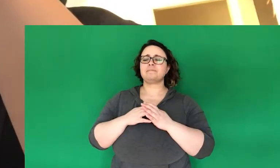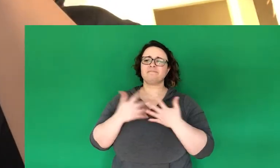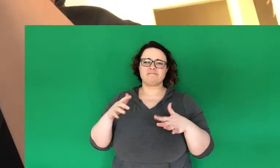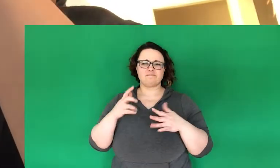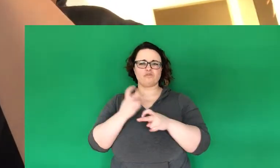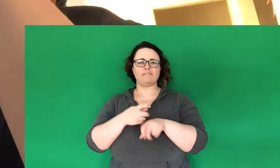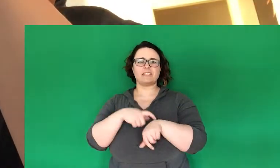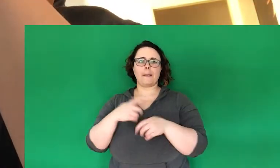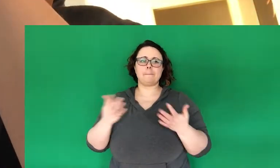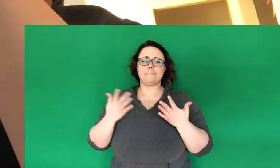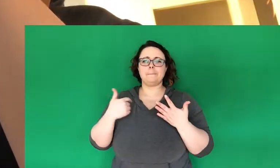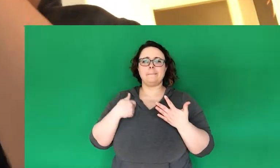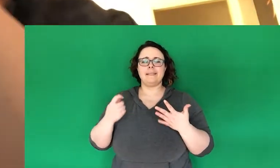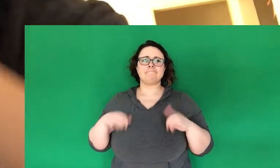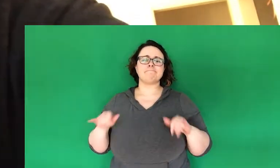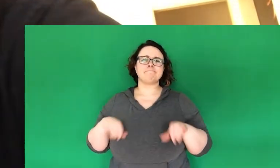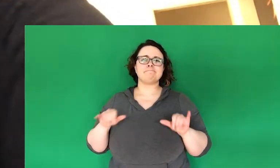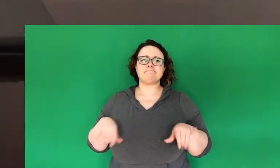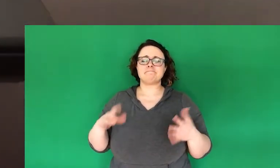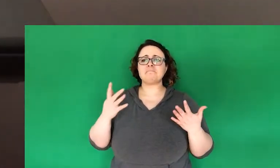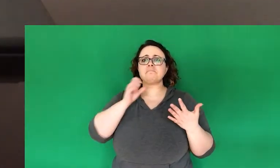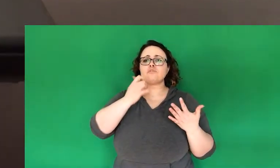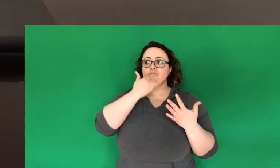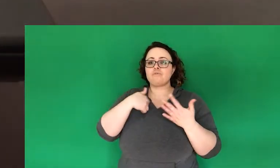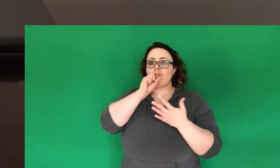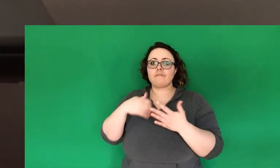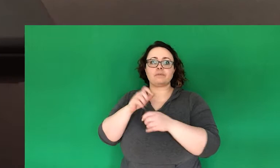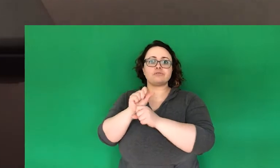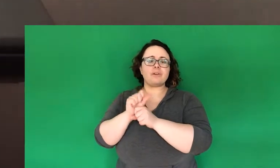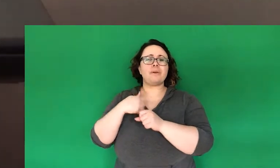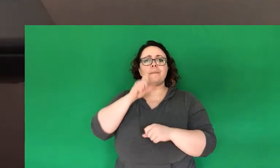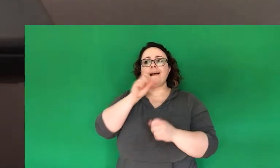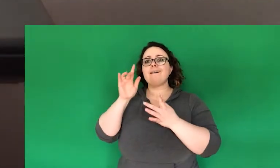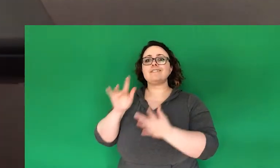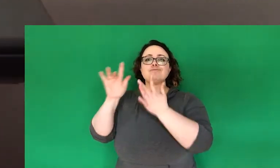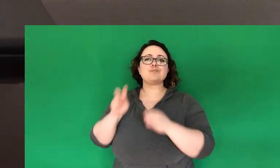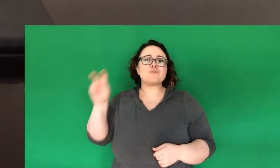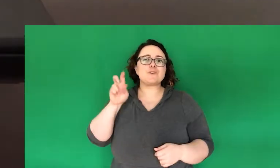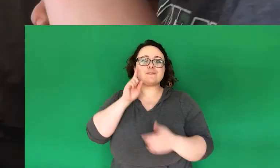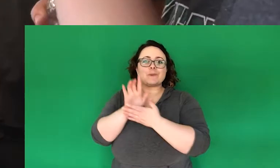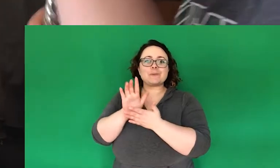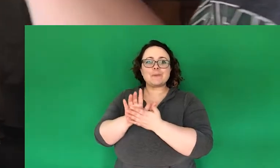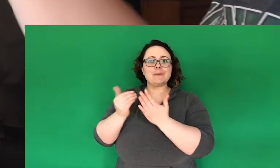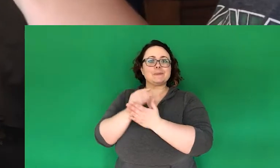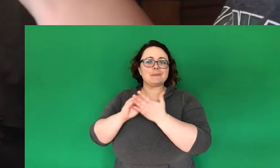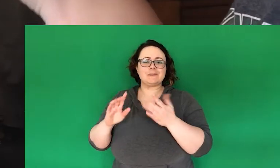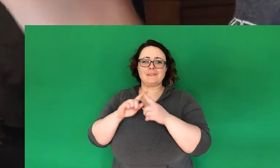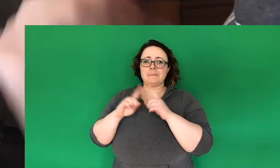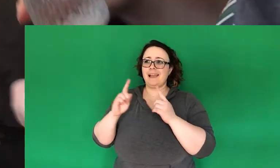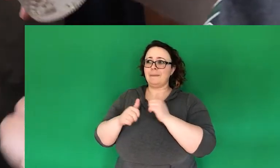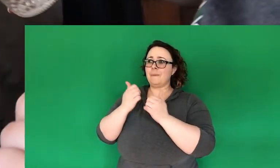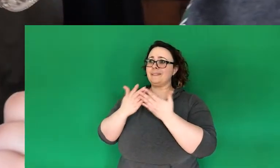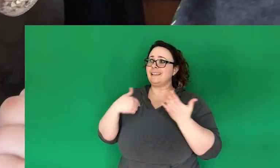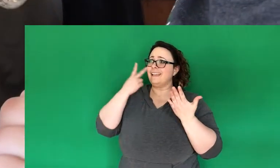I've been kind of having a rough time and stuck in a rut. Don't get me wrong, Hello, I love my everybody. job. I Welcome to love giving Sacramento tours for the school, but the most living